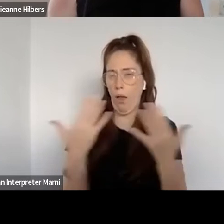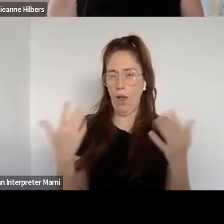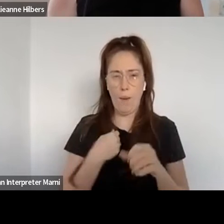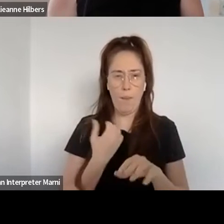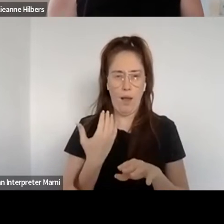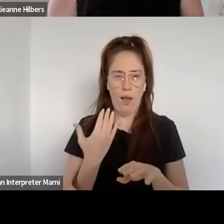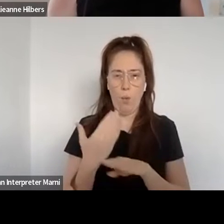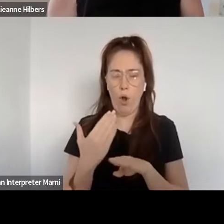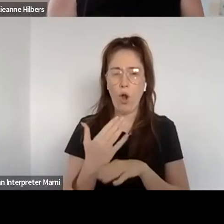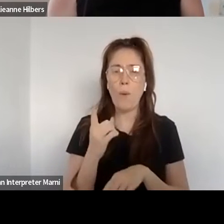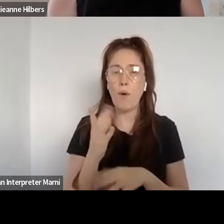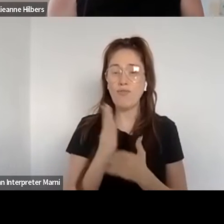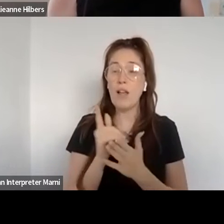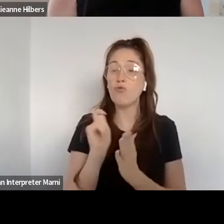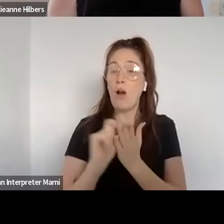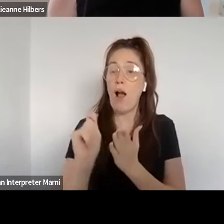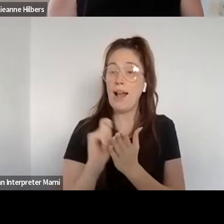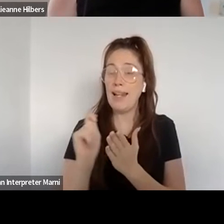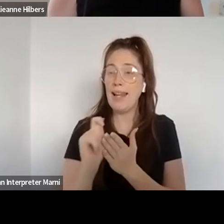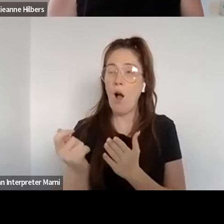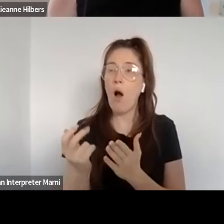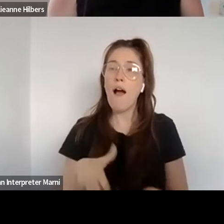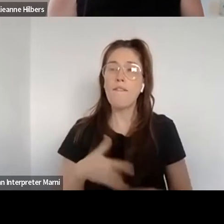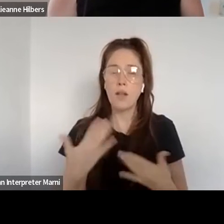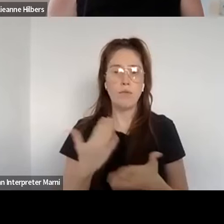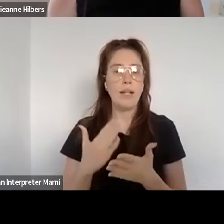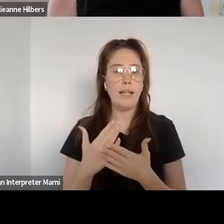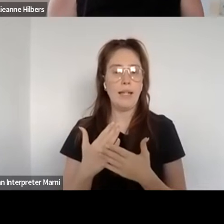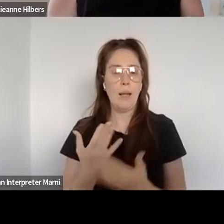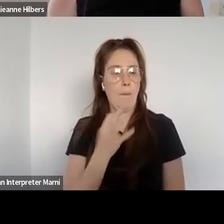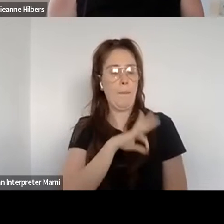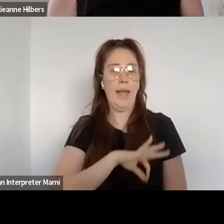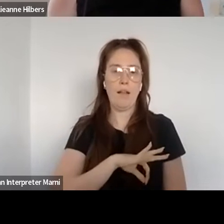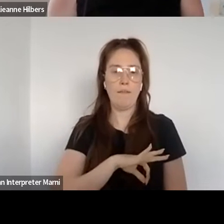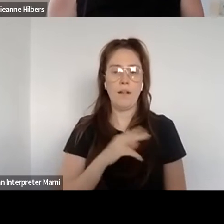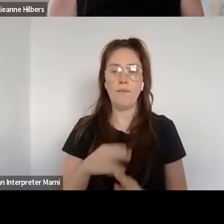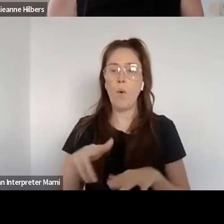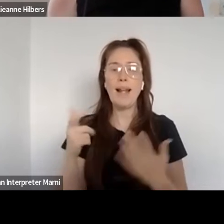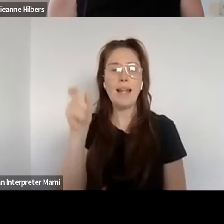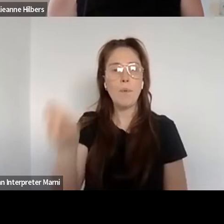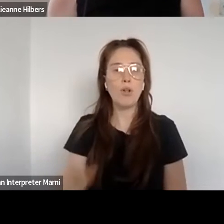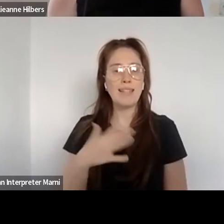that moment is one of the most beneficial and healing things for people in those ceremonies.